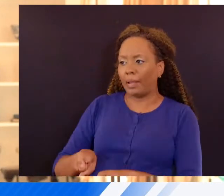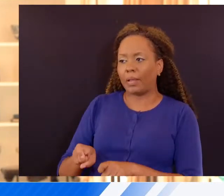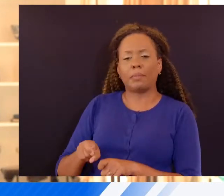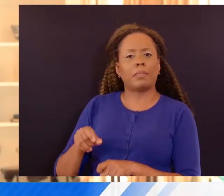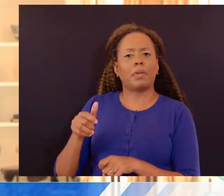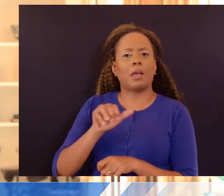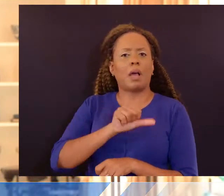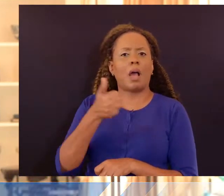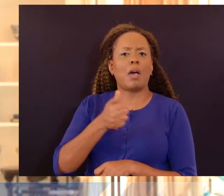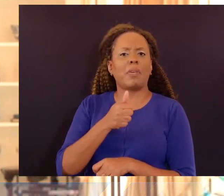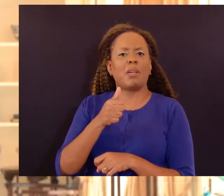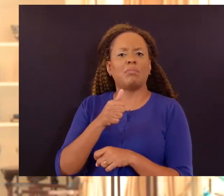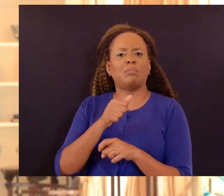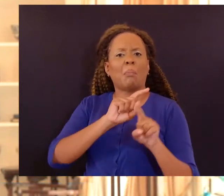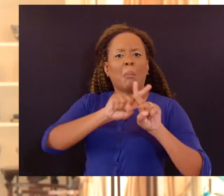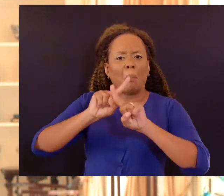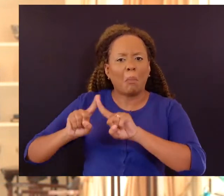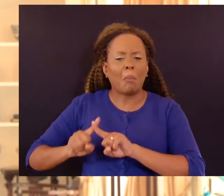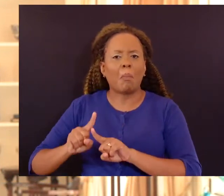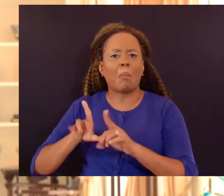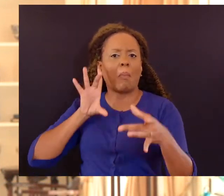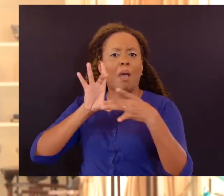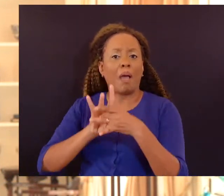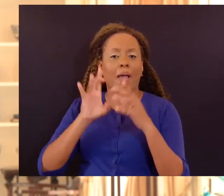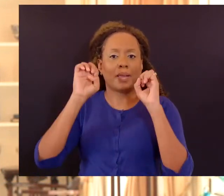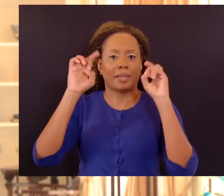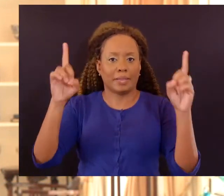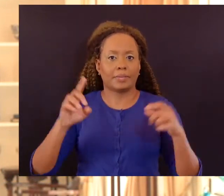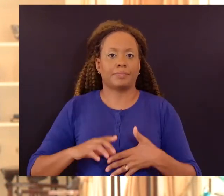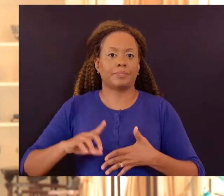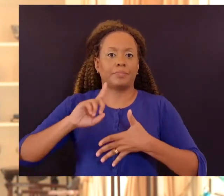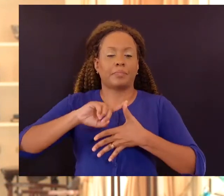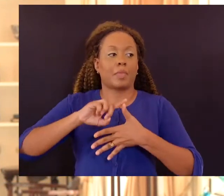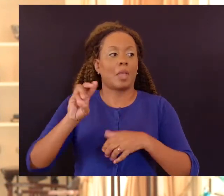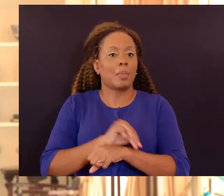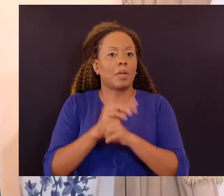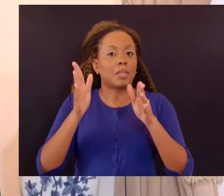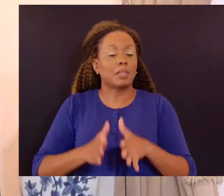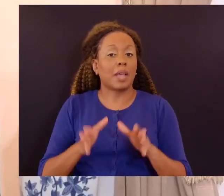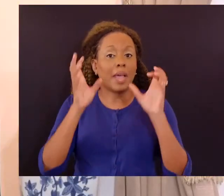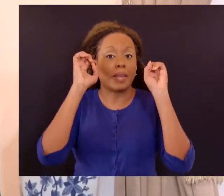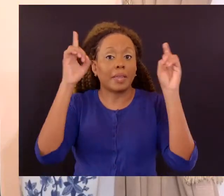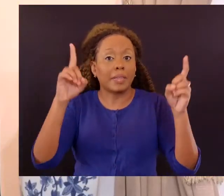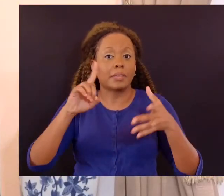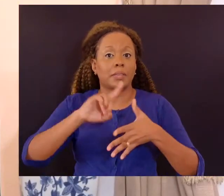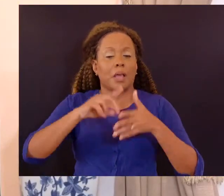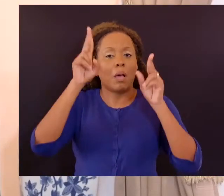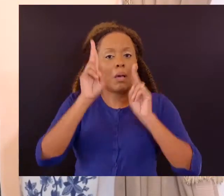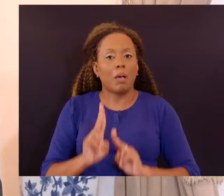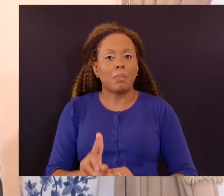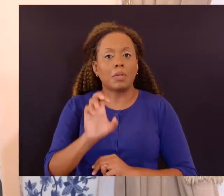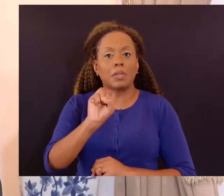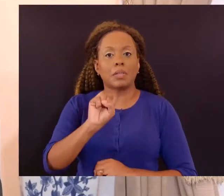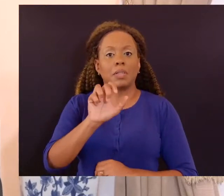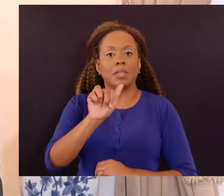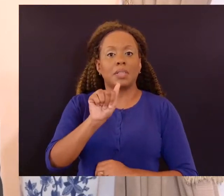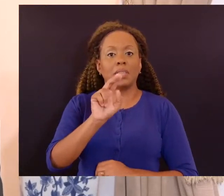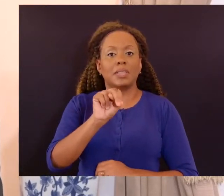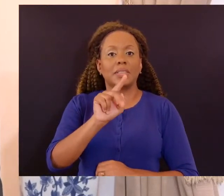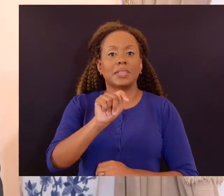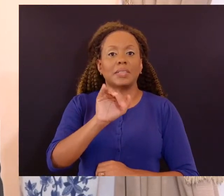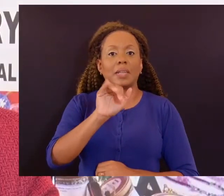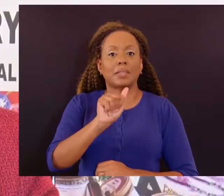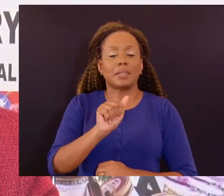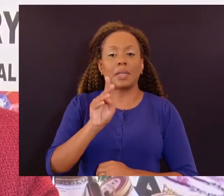related to education. We will be addressed by the Minister of Education, Technological and Vocational Training, the Honorable Santia Bradshaw, the